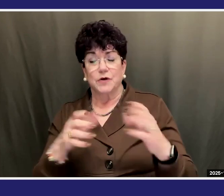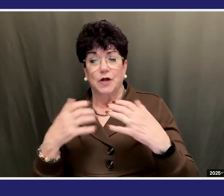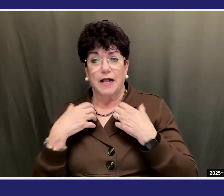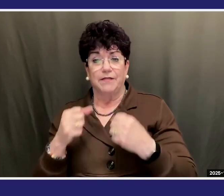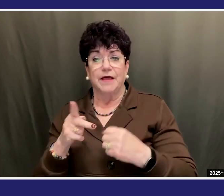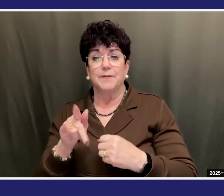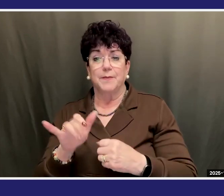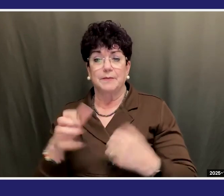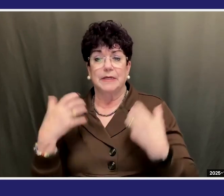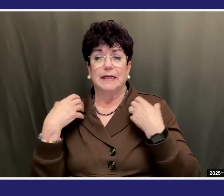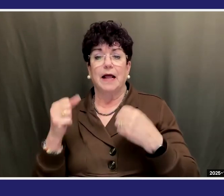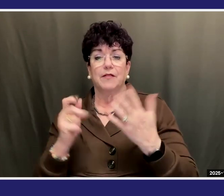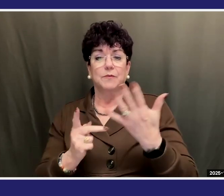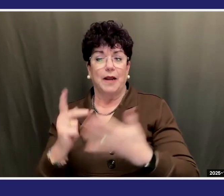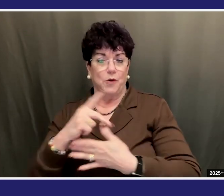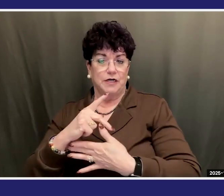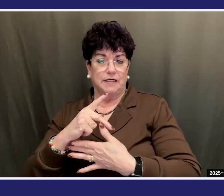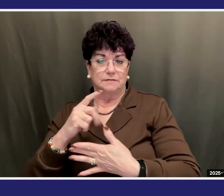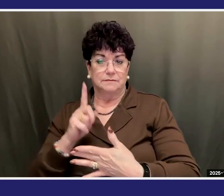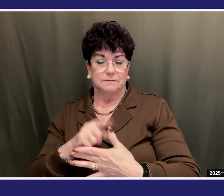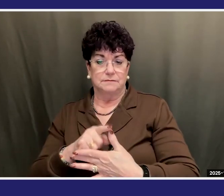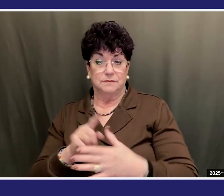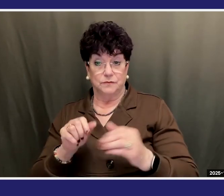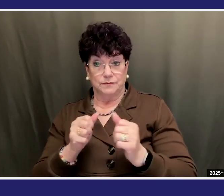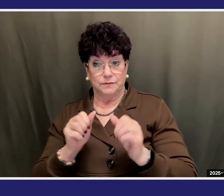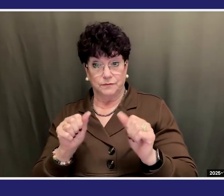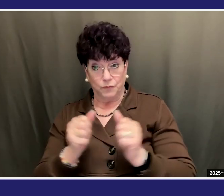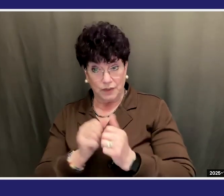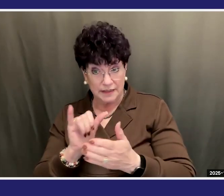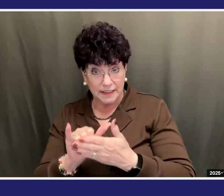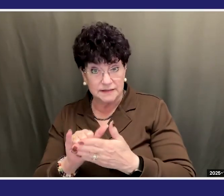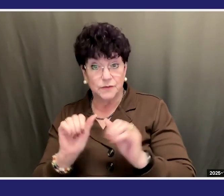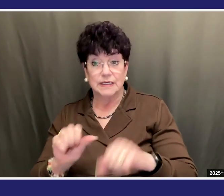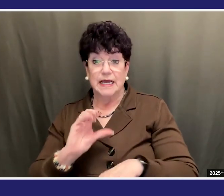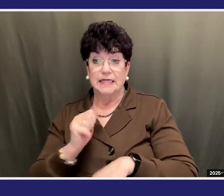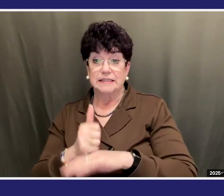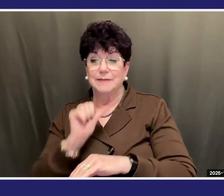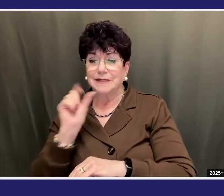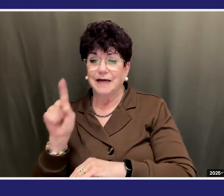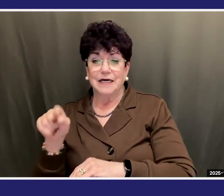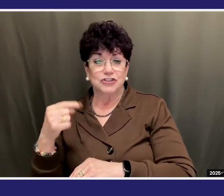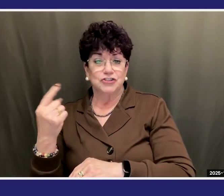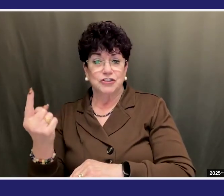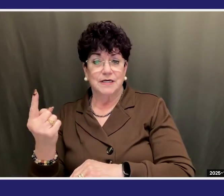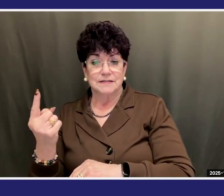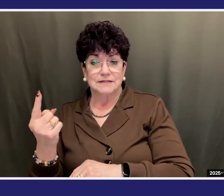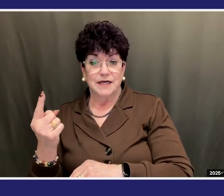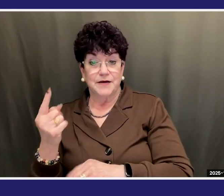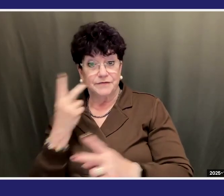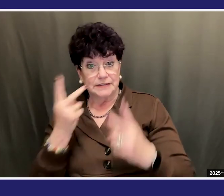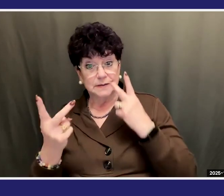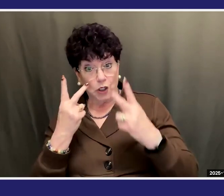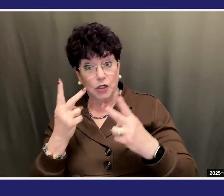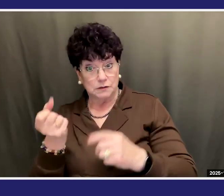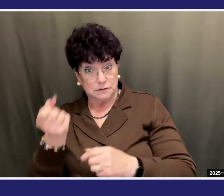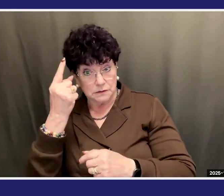public health priority. And by doing that, this creates not just visibility, but a real call to action for all of